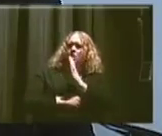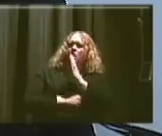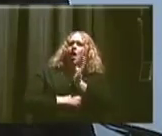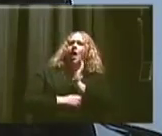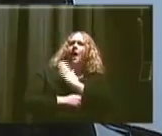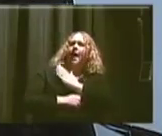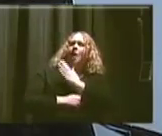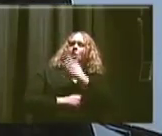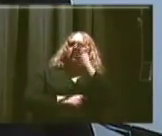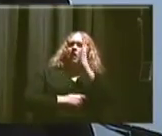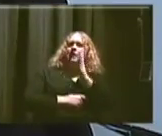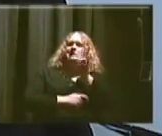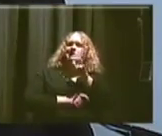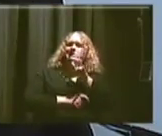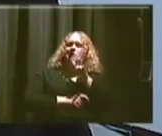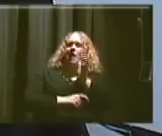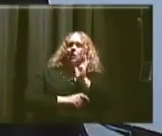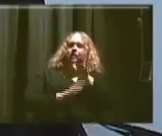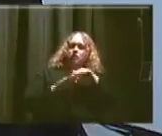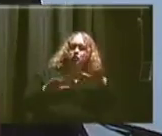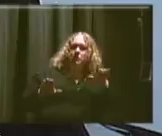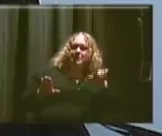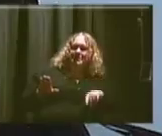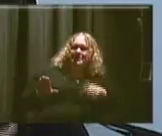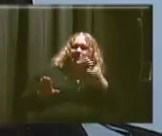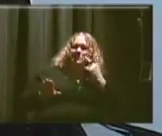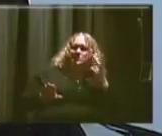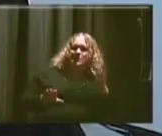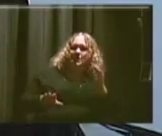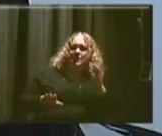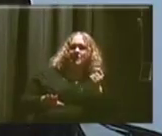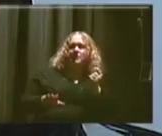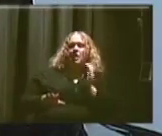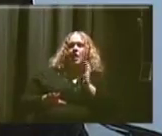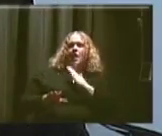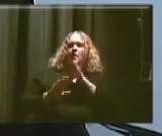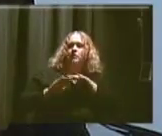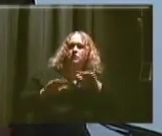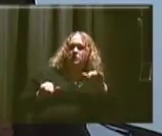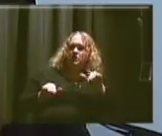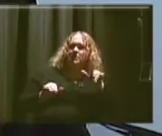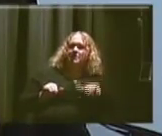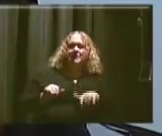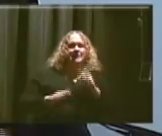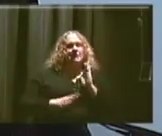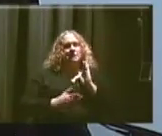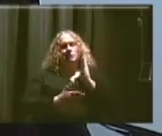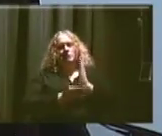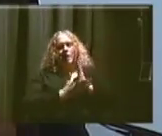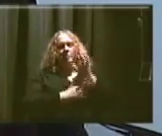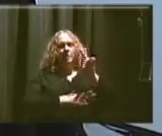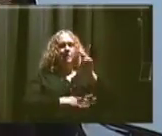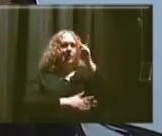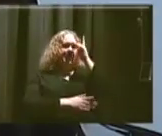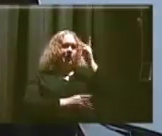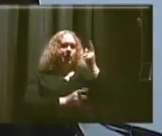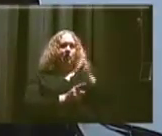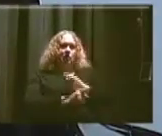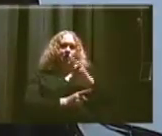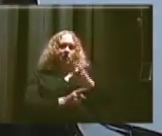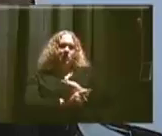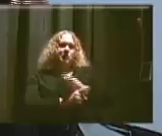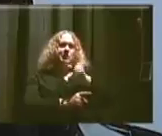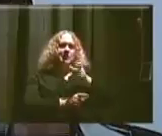need to share in on. Our children need to do this. We need to stop being politically correct. We need to